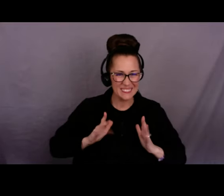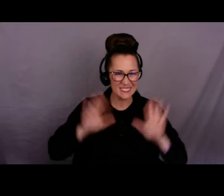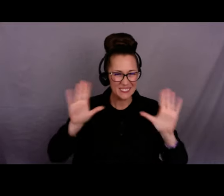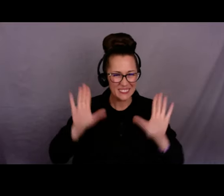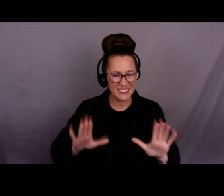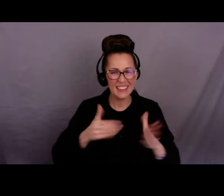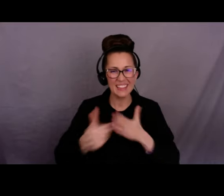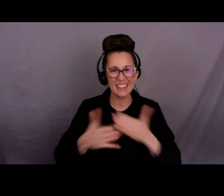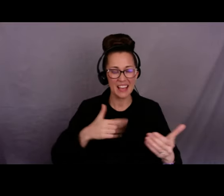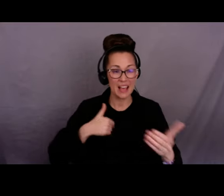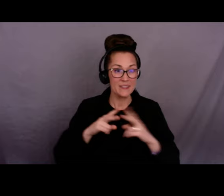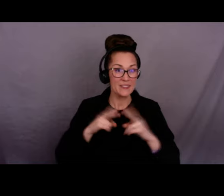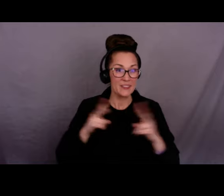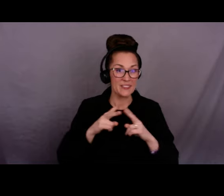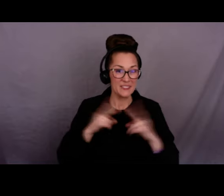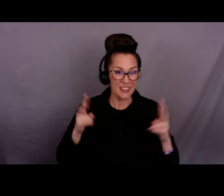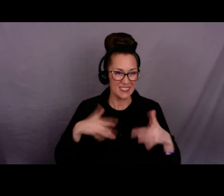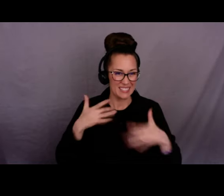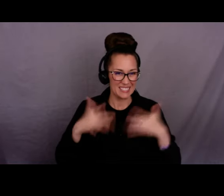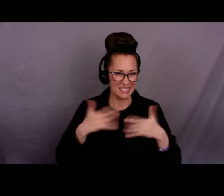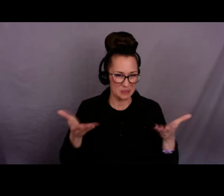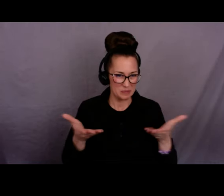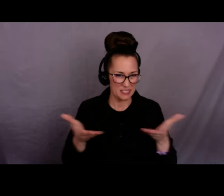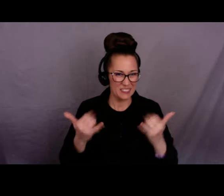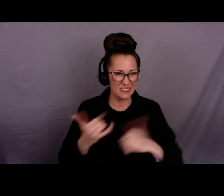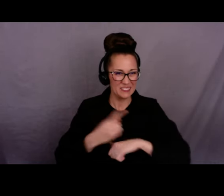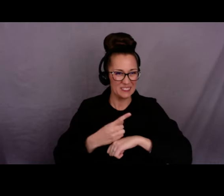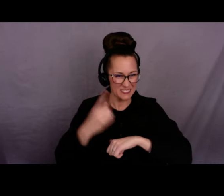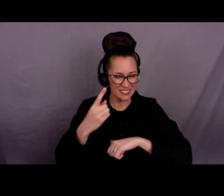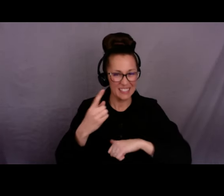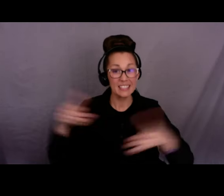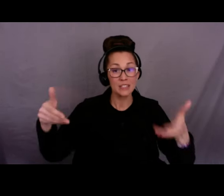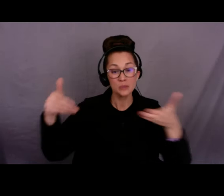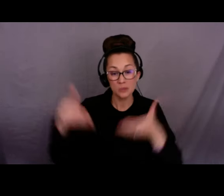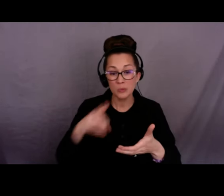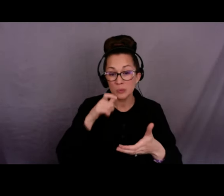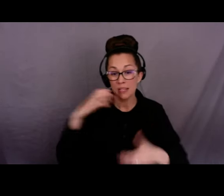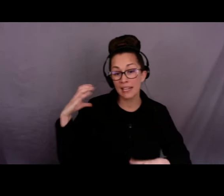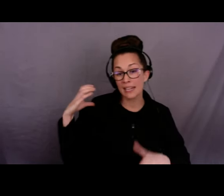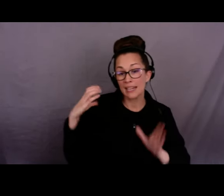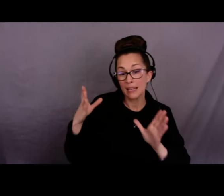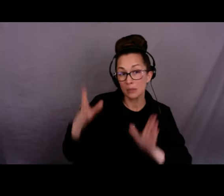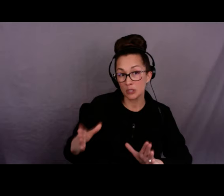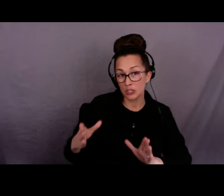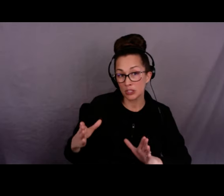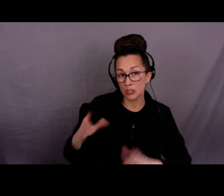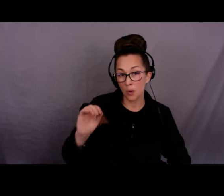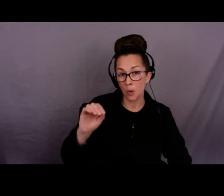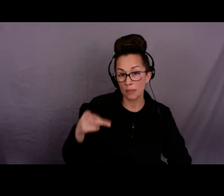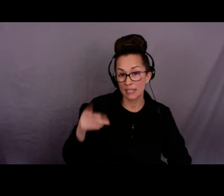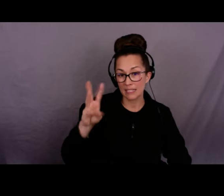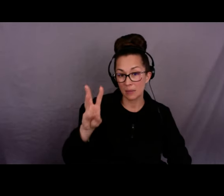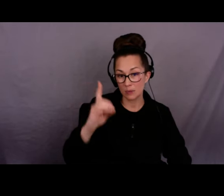Anyway, I am very excited to be here tonight and to introduce the commissioner of